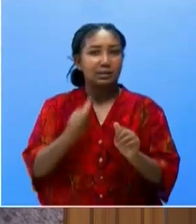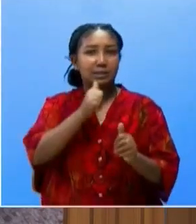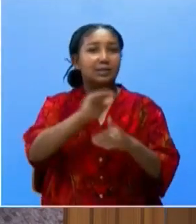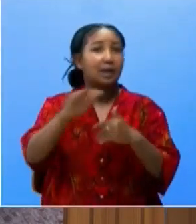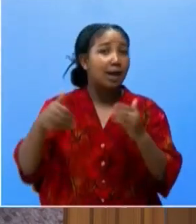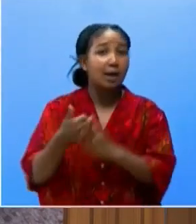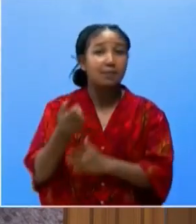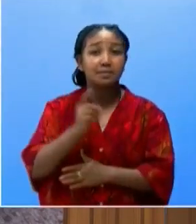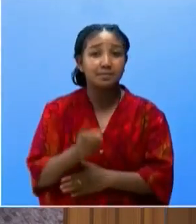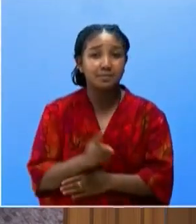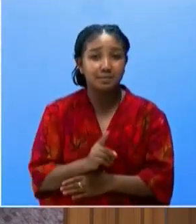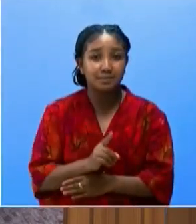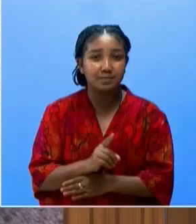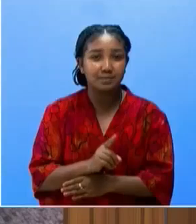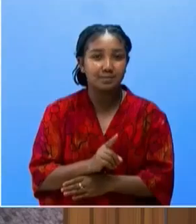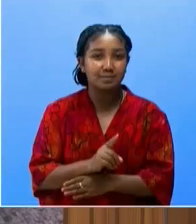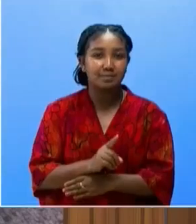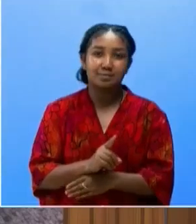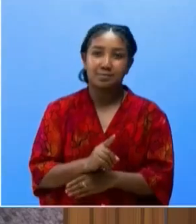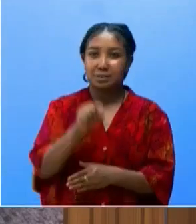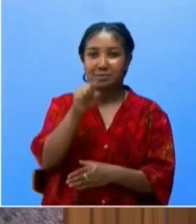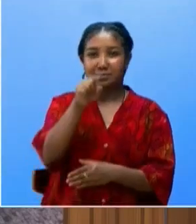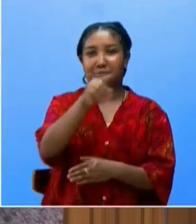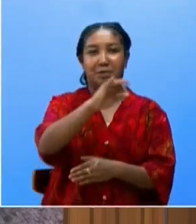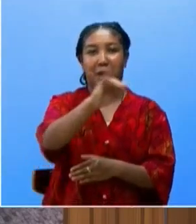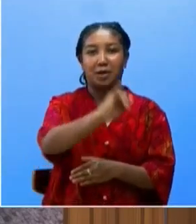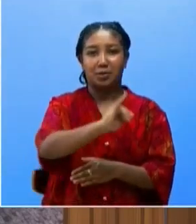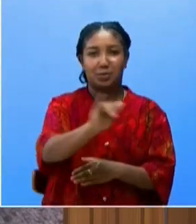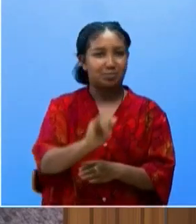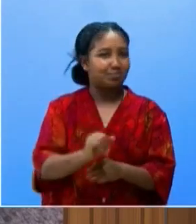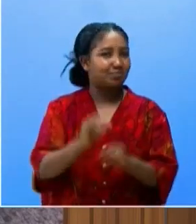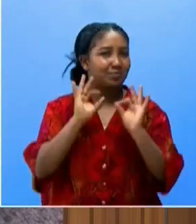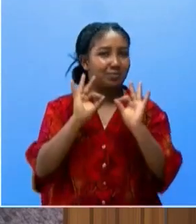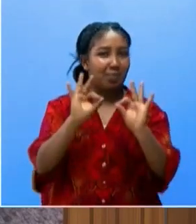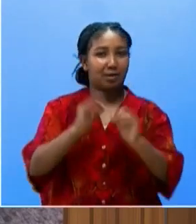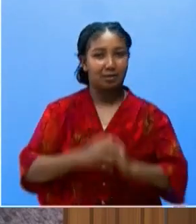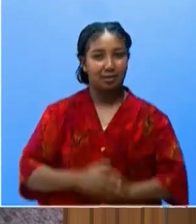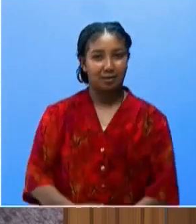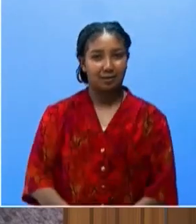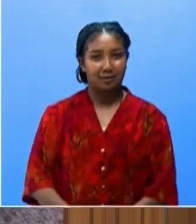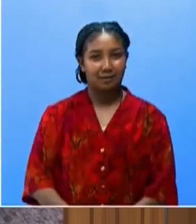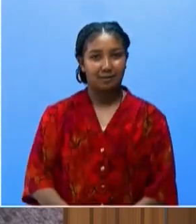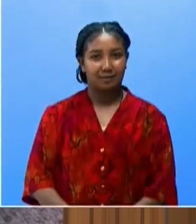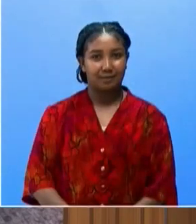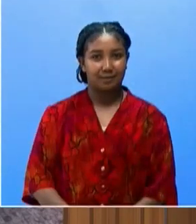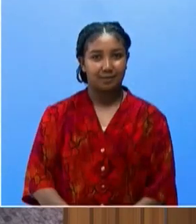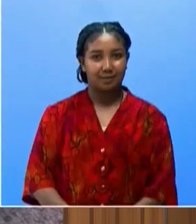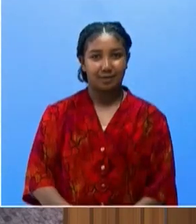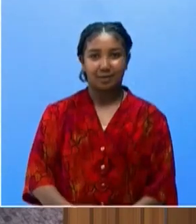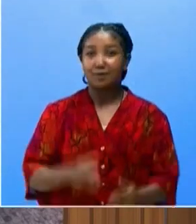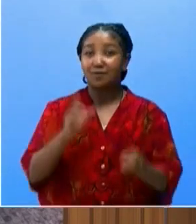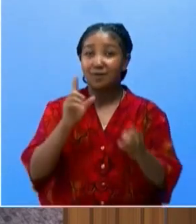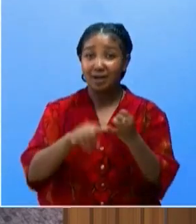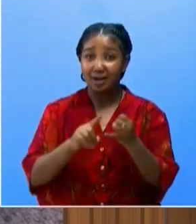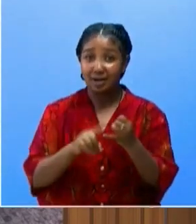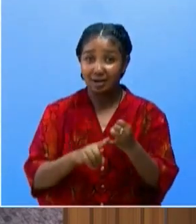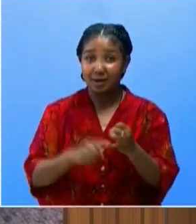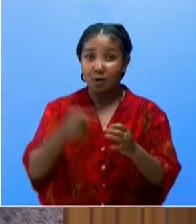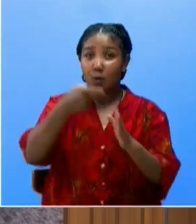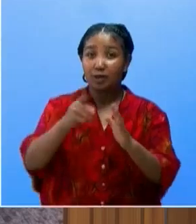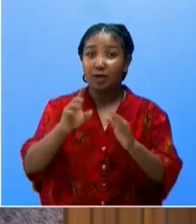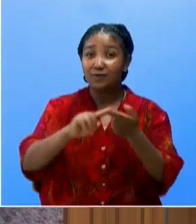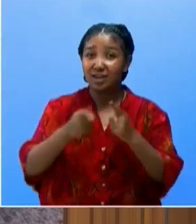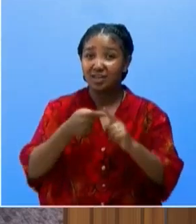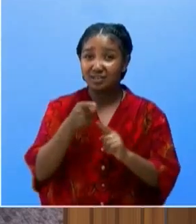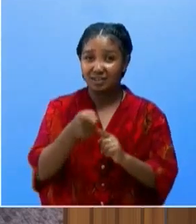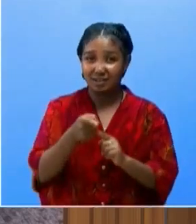general? Just like you, she is smart. Yes? Good. Finally, what kind of friend